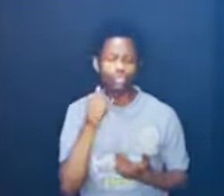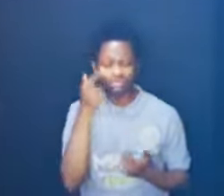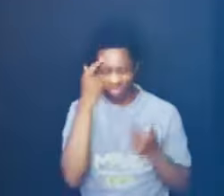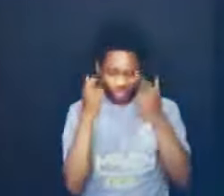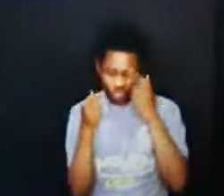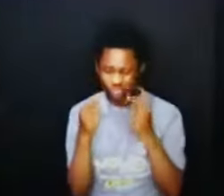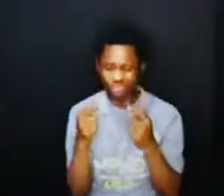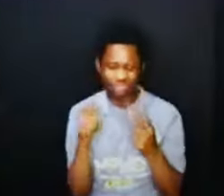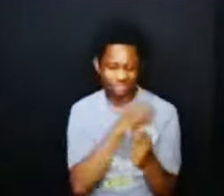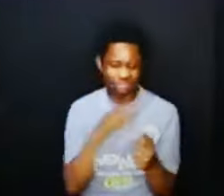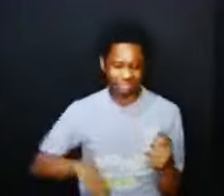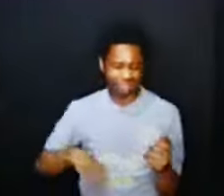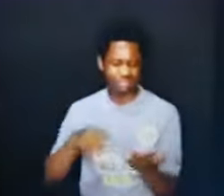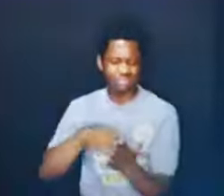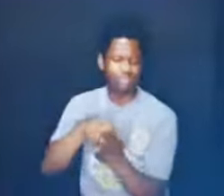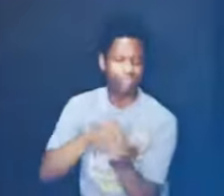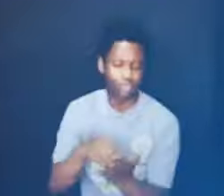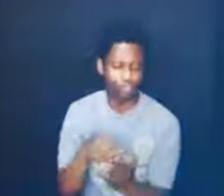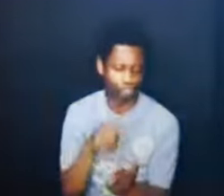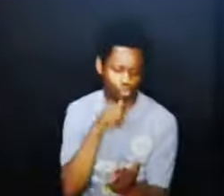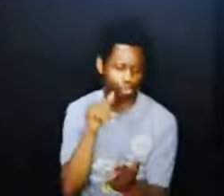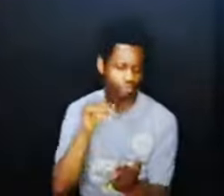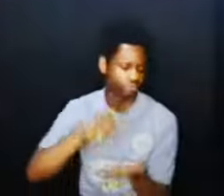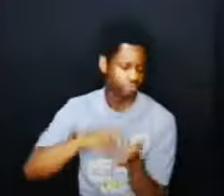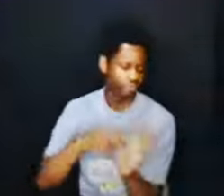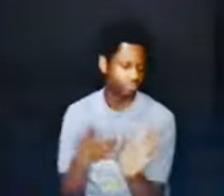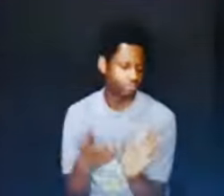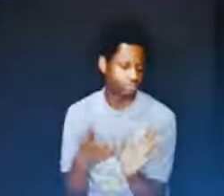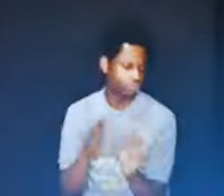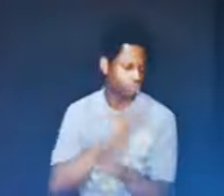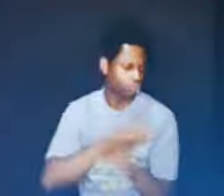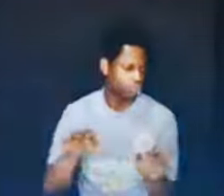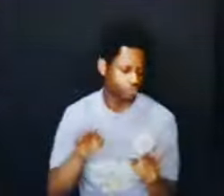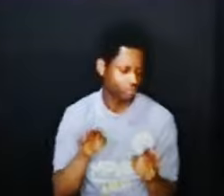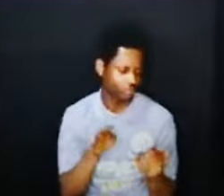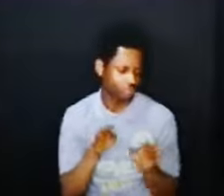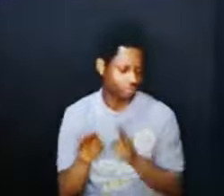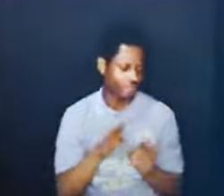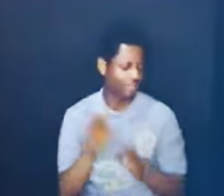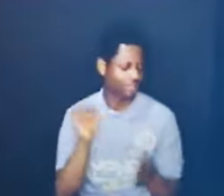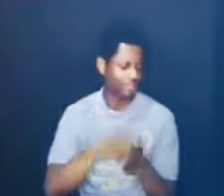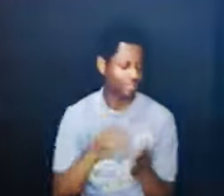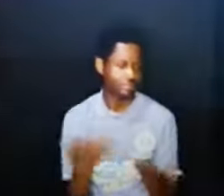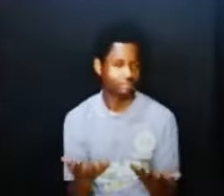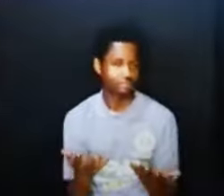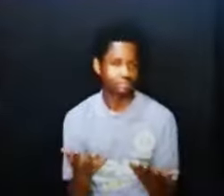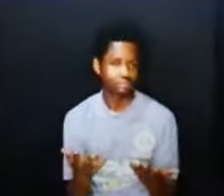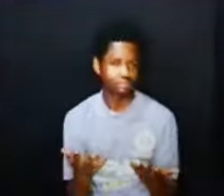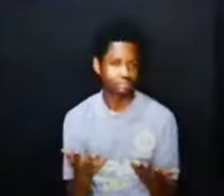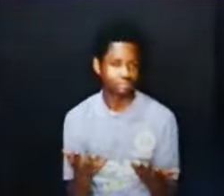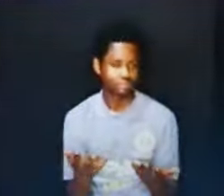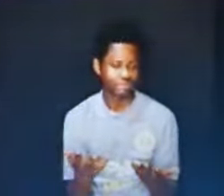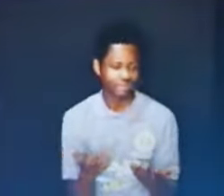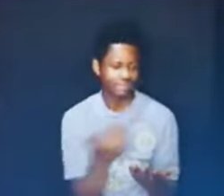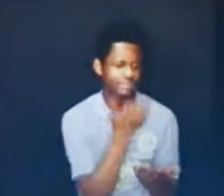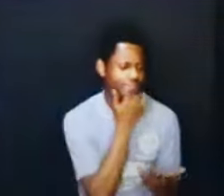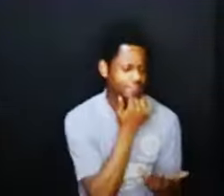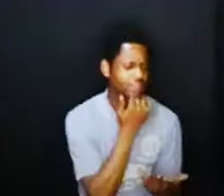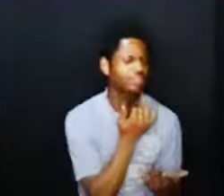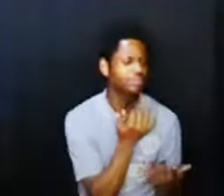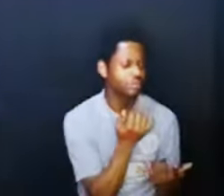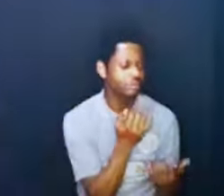That is not how you should behave. Sin is wrong.